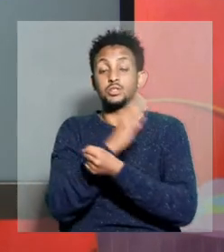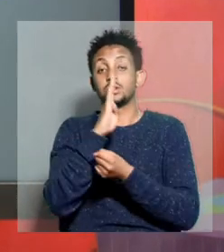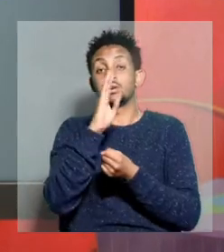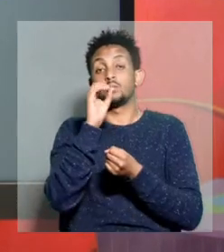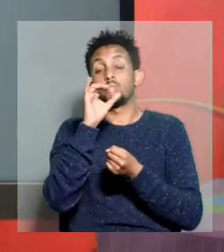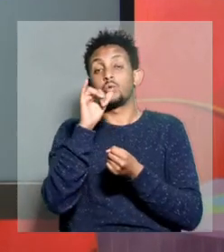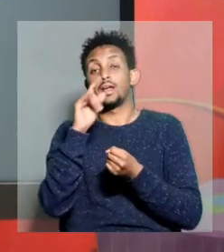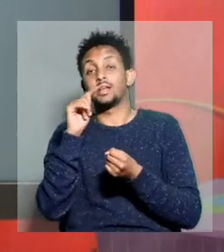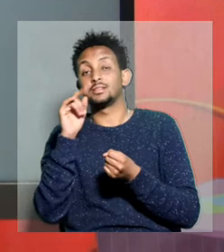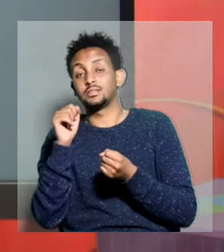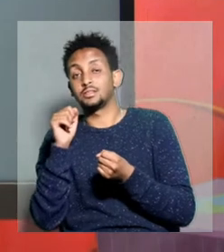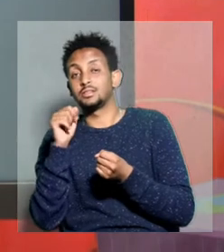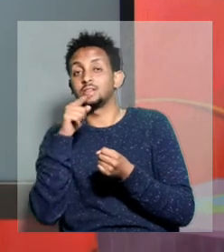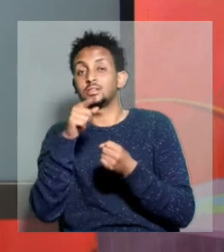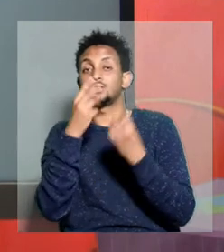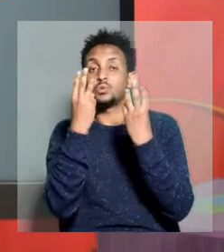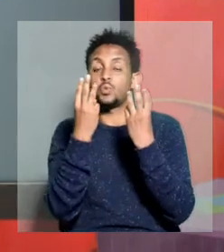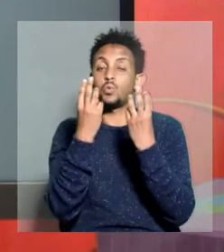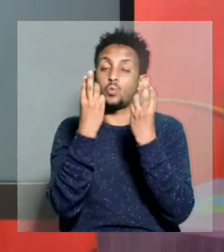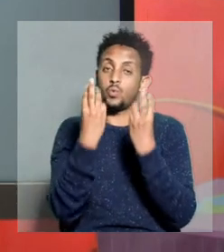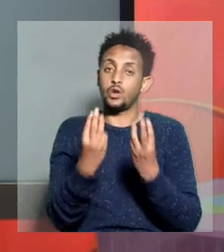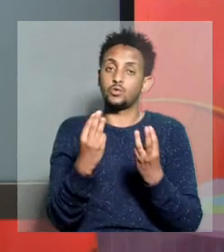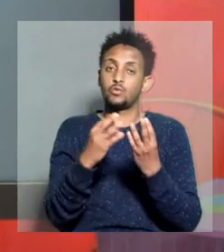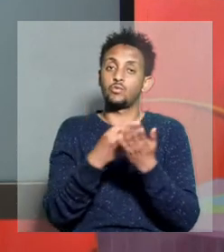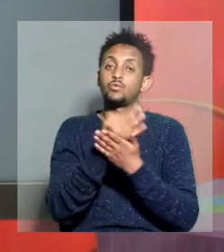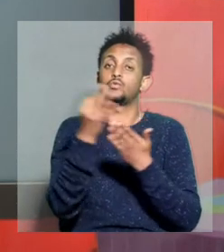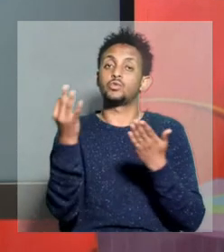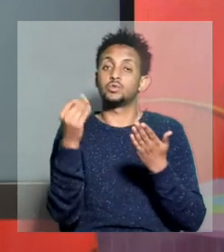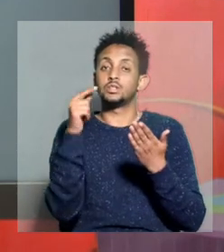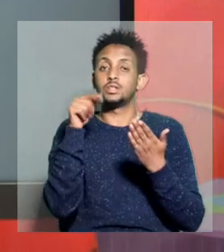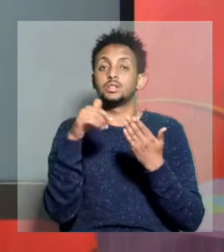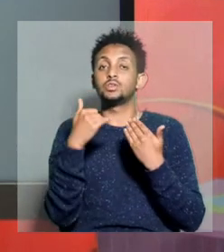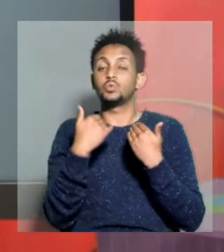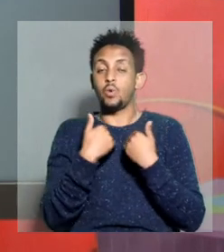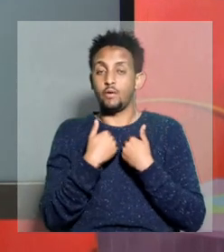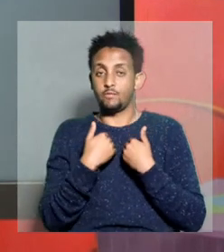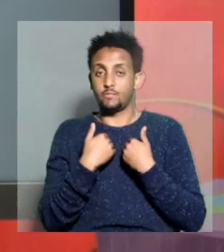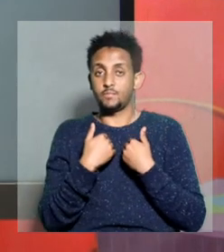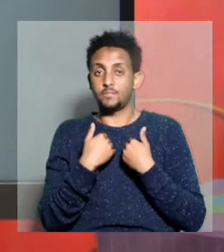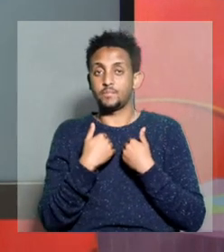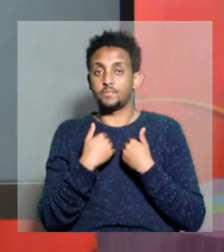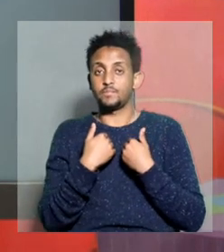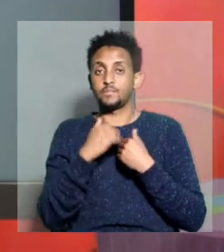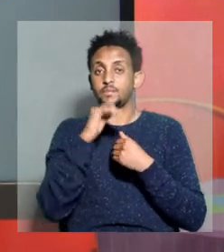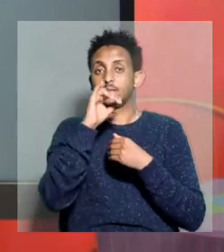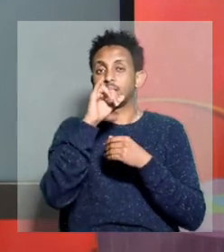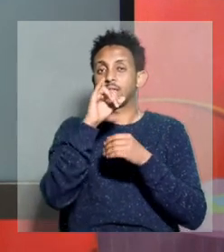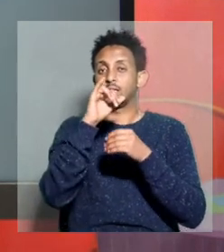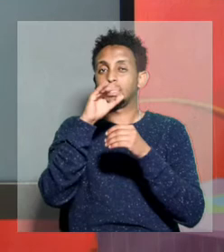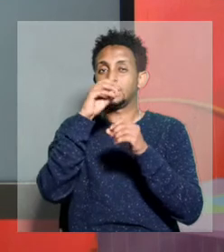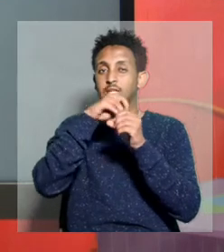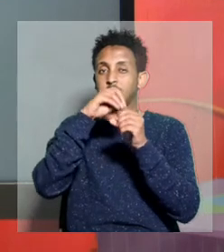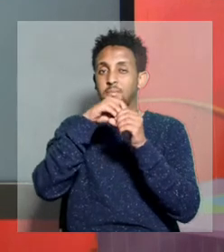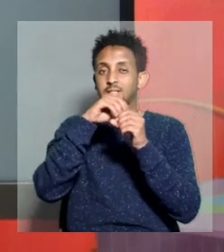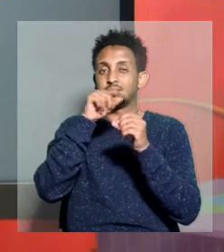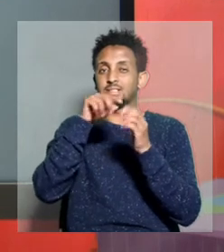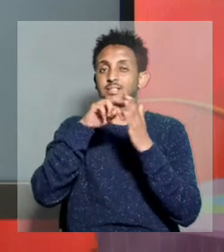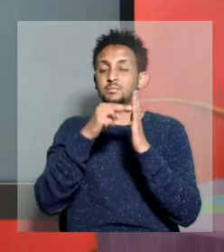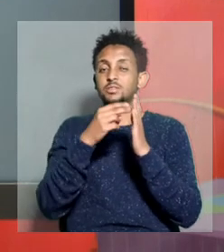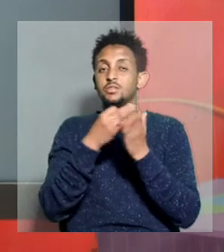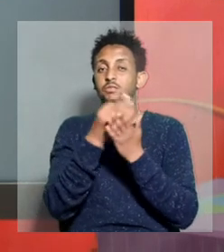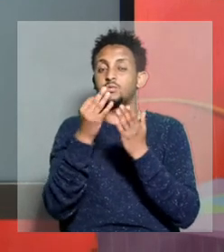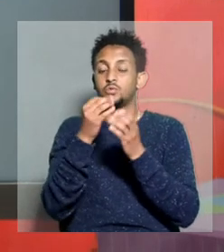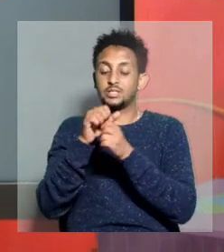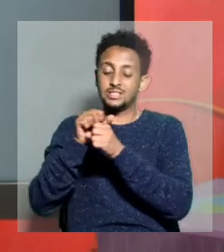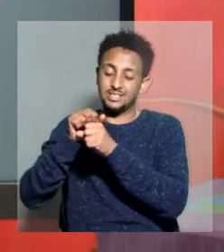force is equal to the weight of the displaced fluid. Here we have an increment in level of the water, meaning this fluid